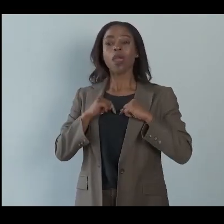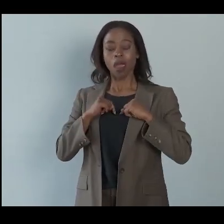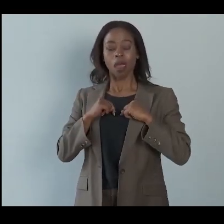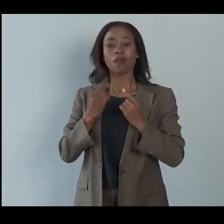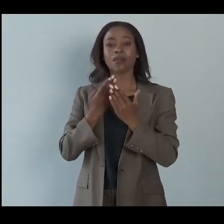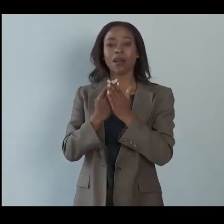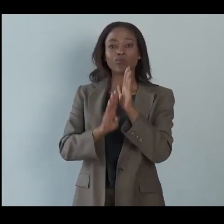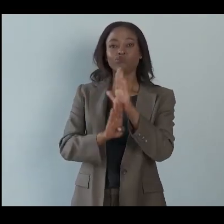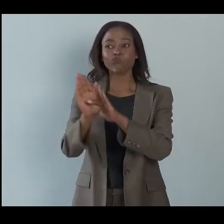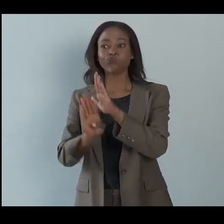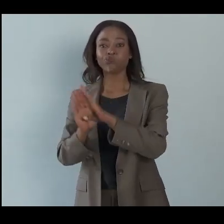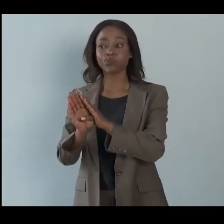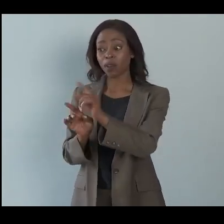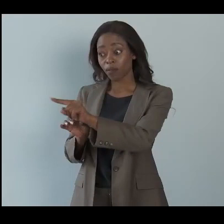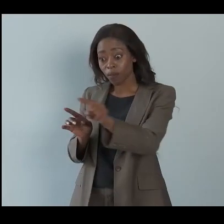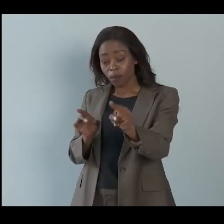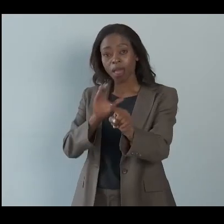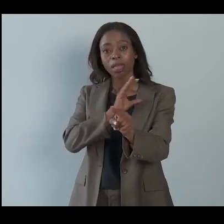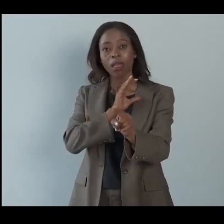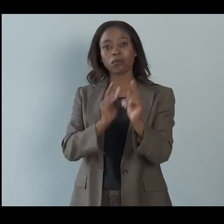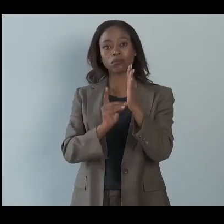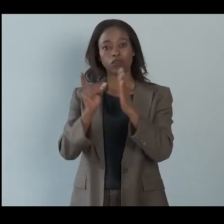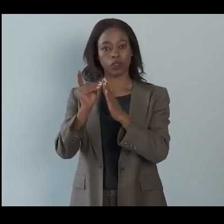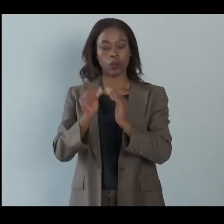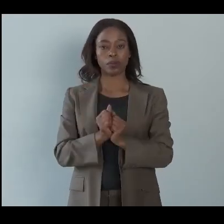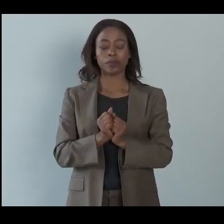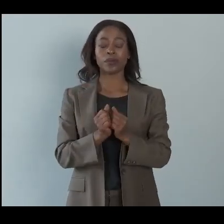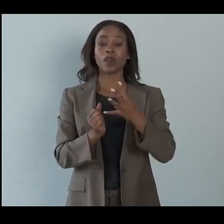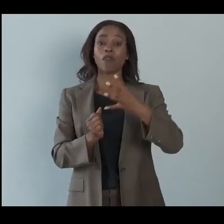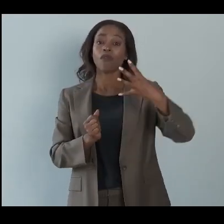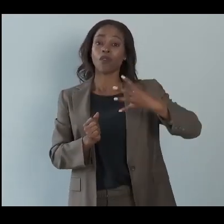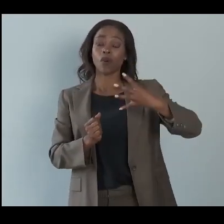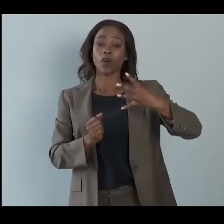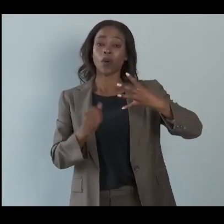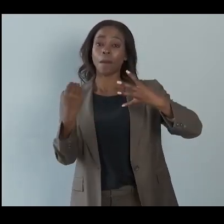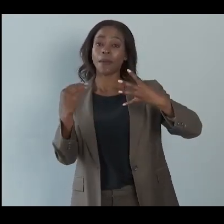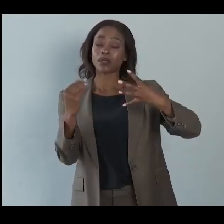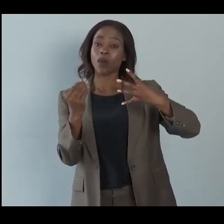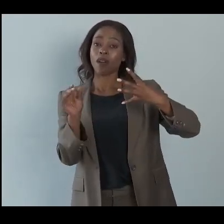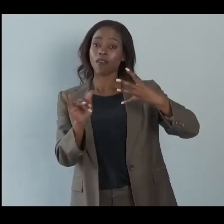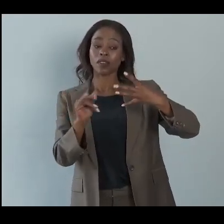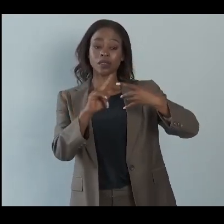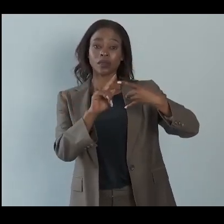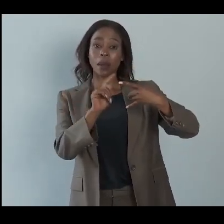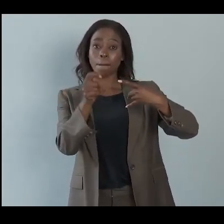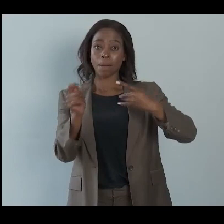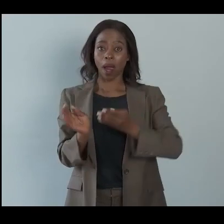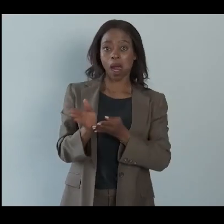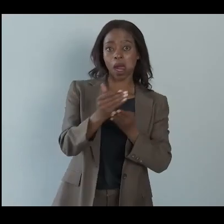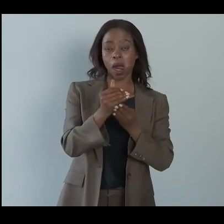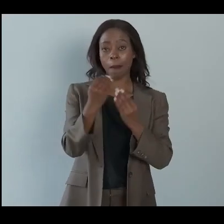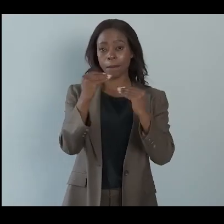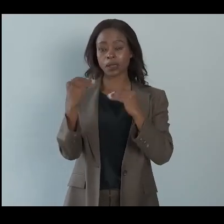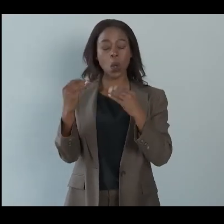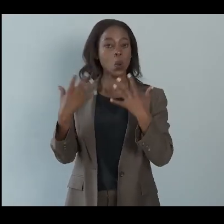our customers grow. The 4 major businesses in Altron FinTech include our payment and collection business, which is our